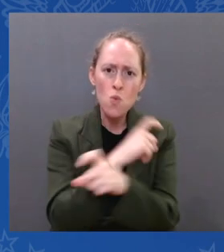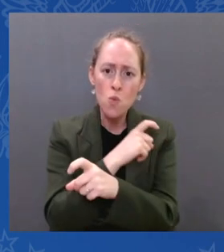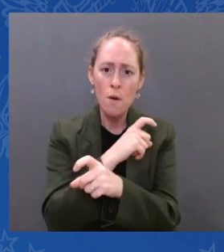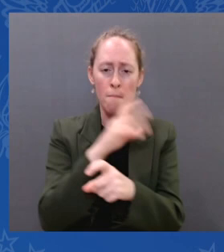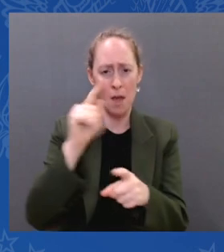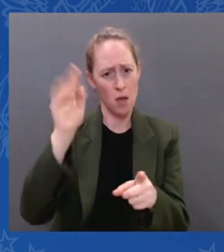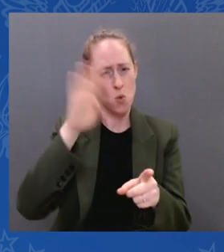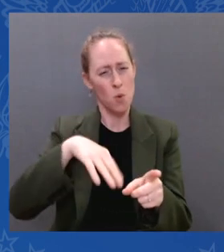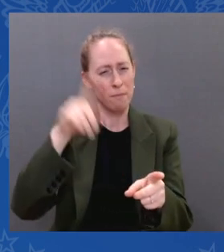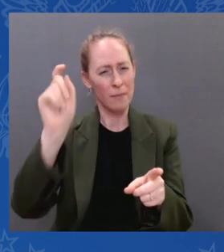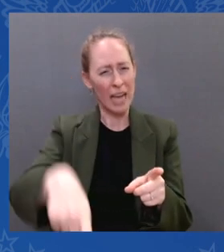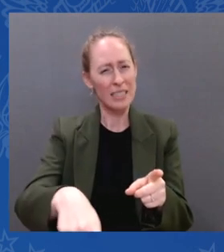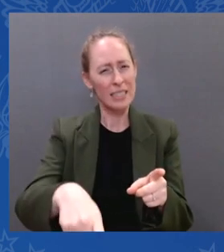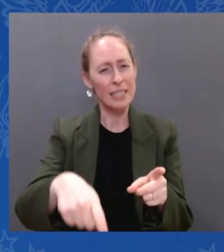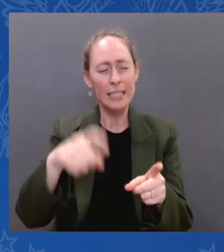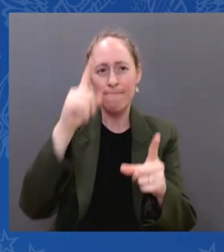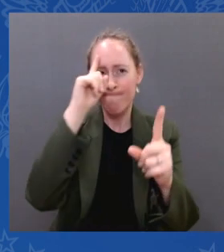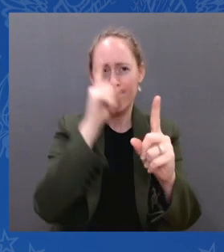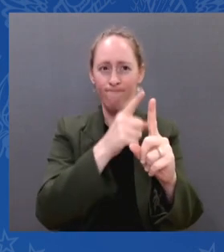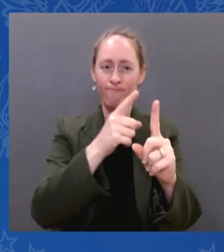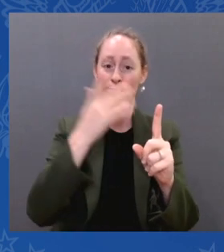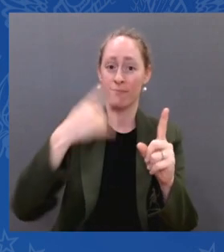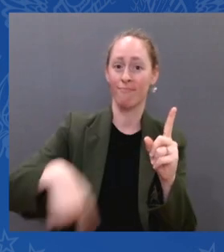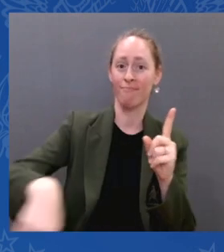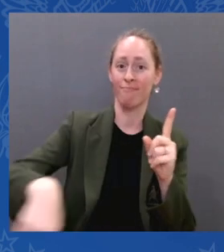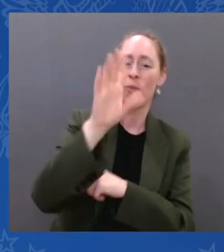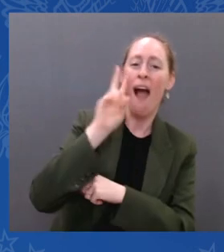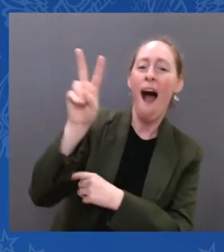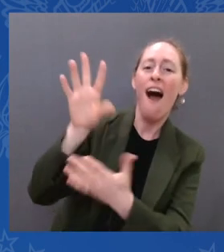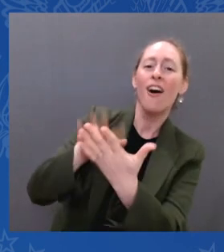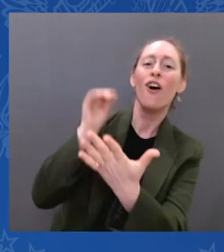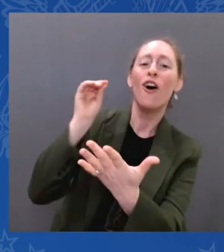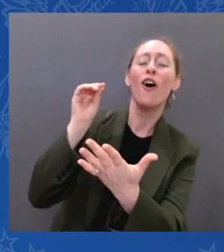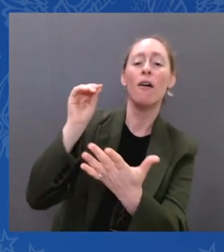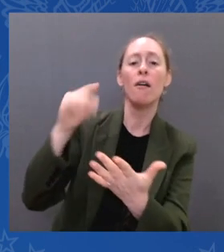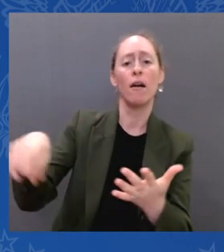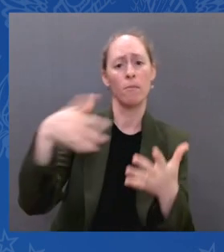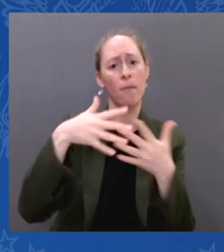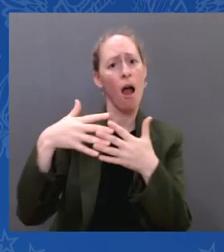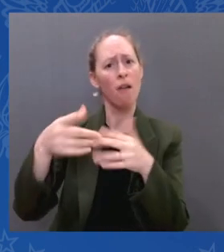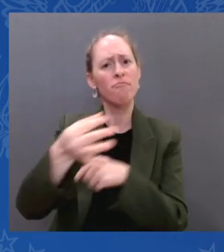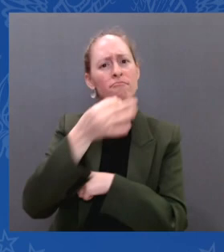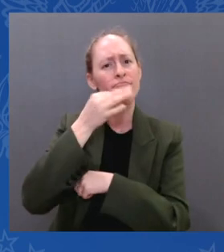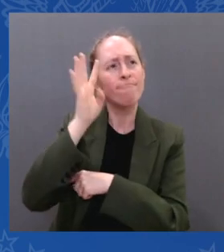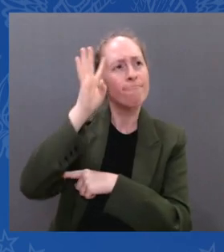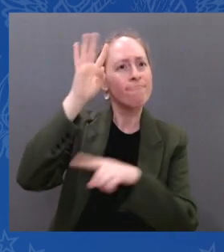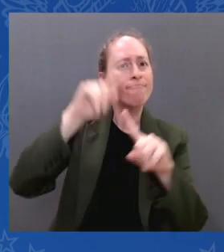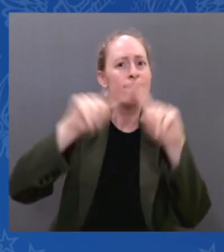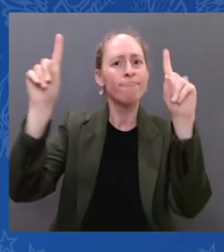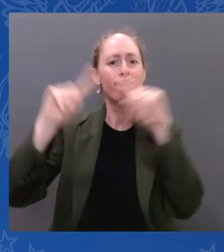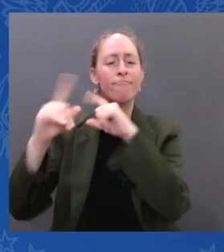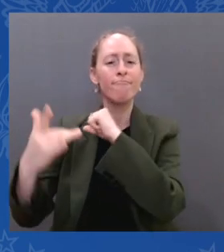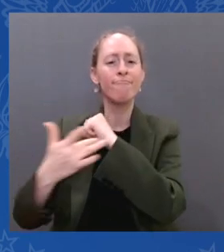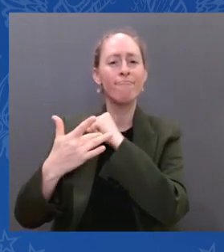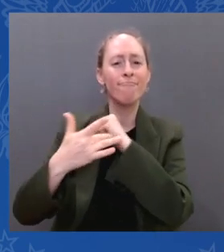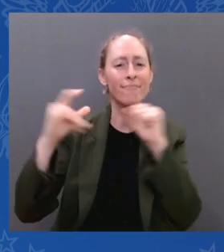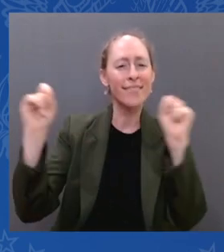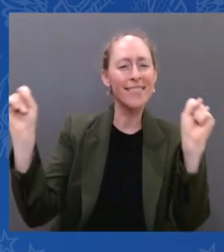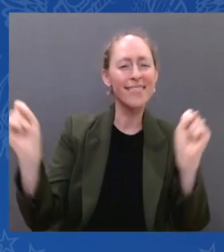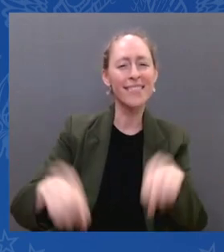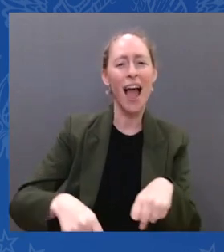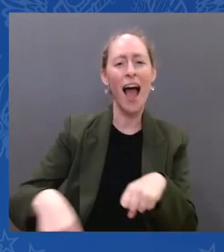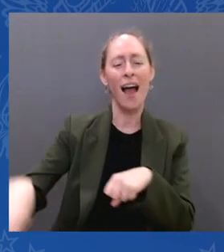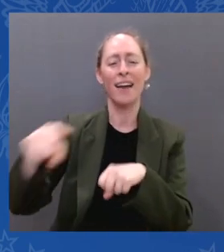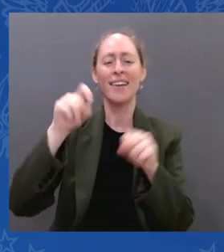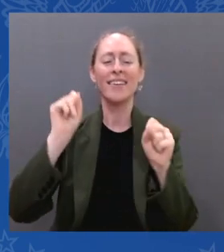innovation, strengthened partnerships with our allies, and will undoubtedly inspire generations to